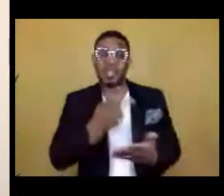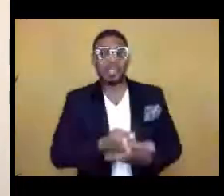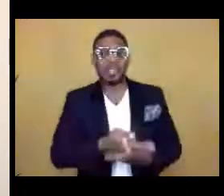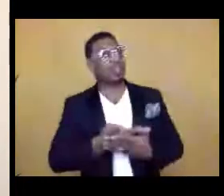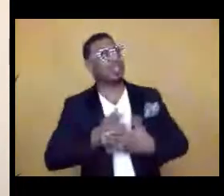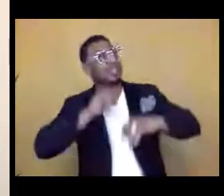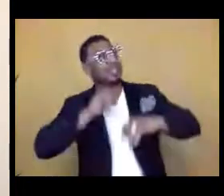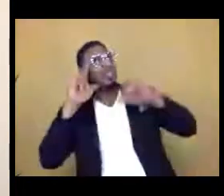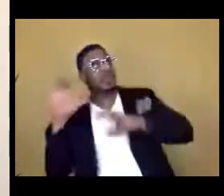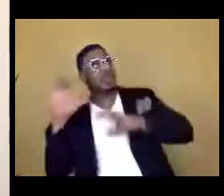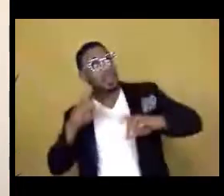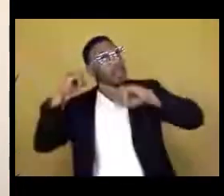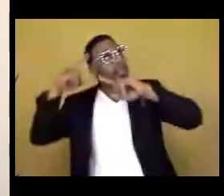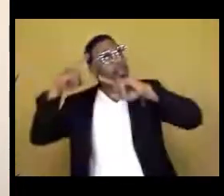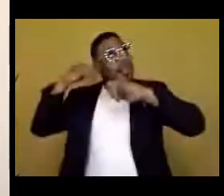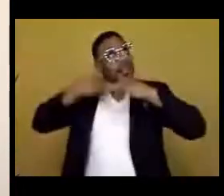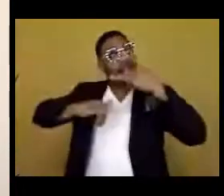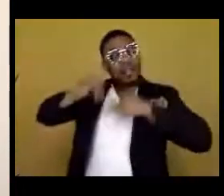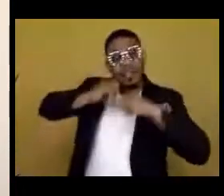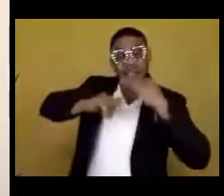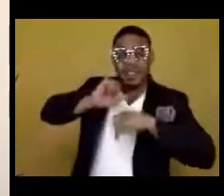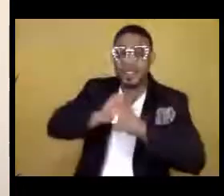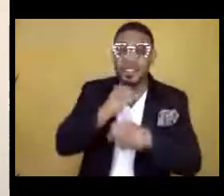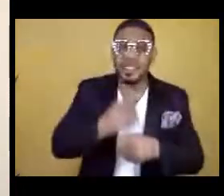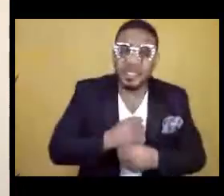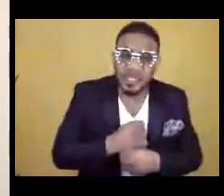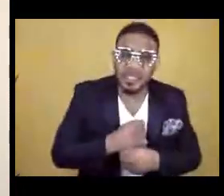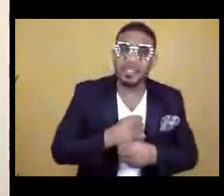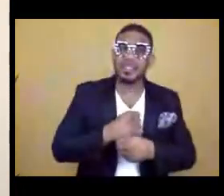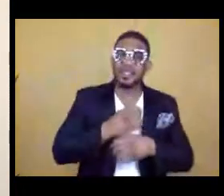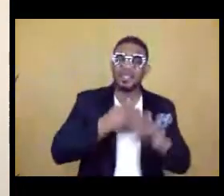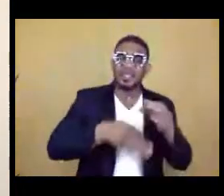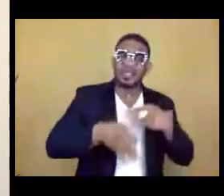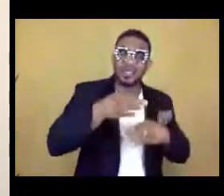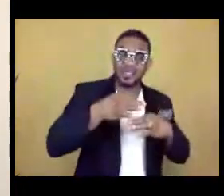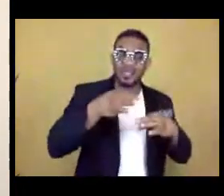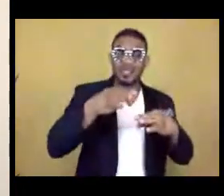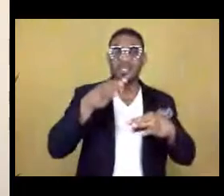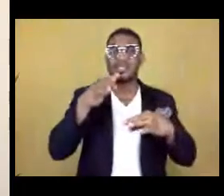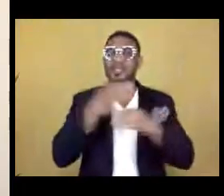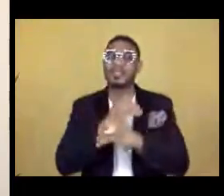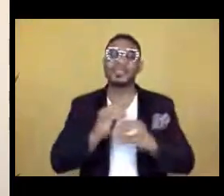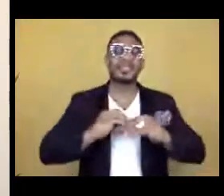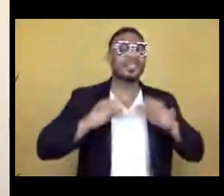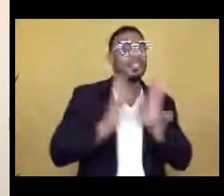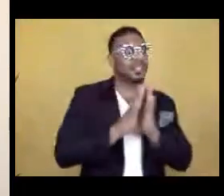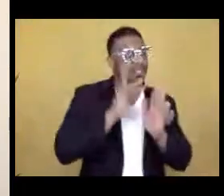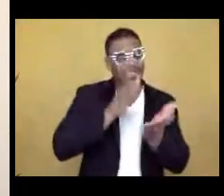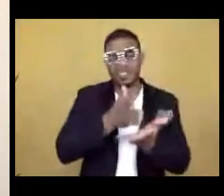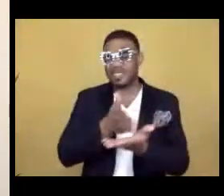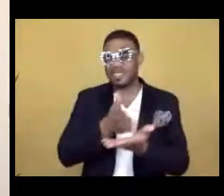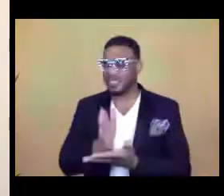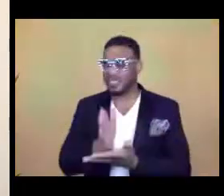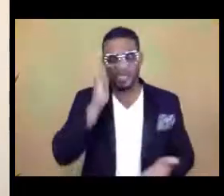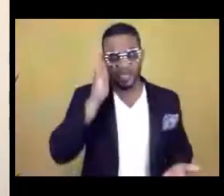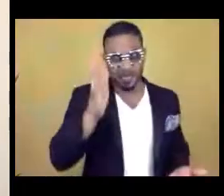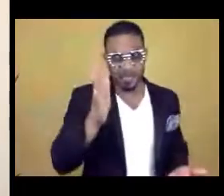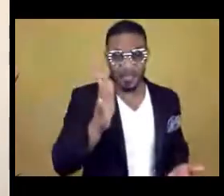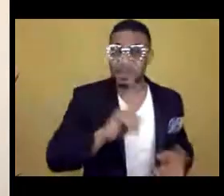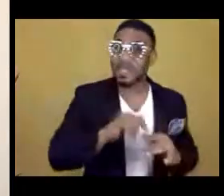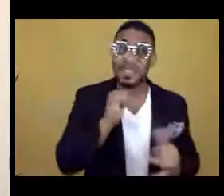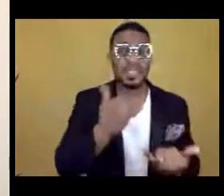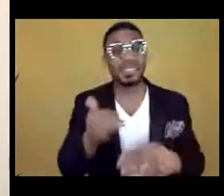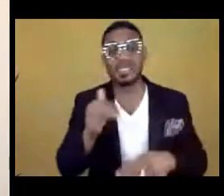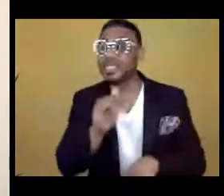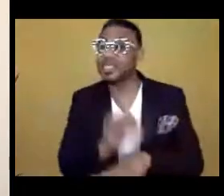awake, counting all the mistakes I made, replaying fights. I know I'll be alright, but